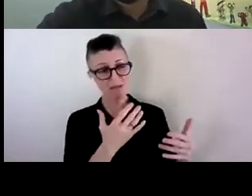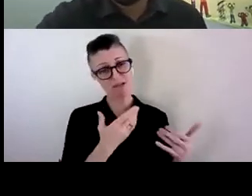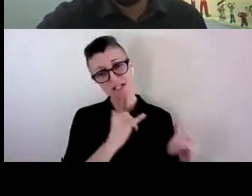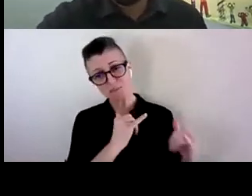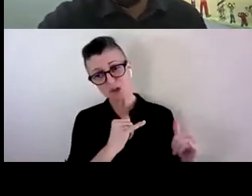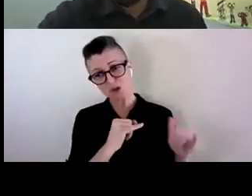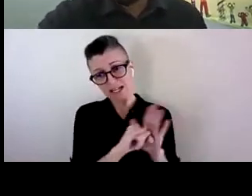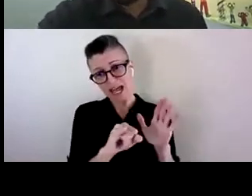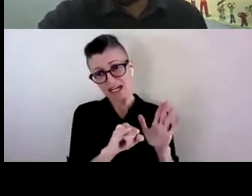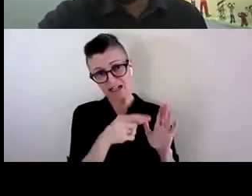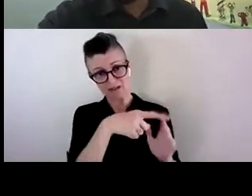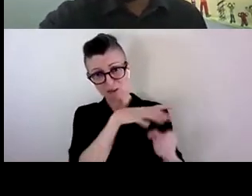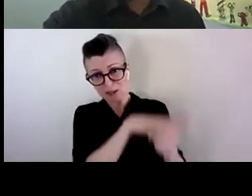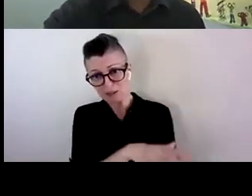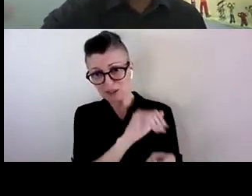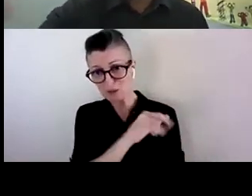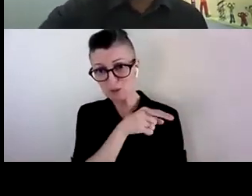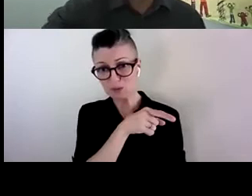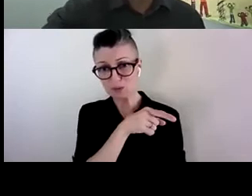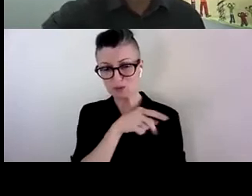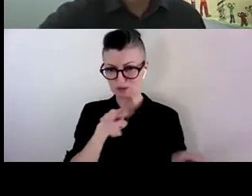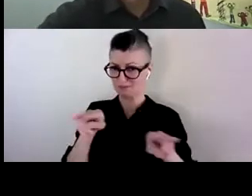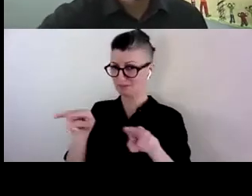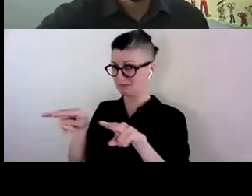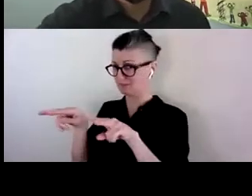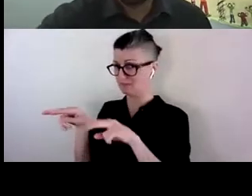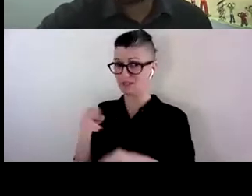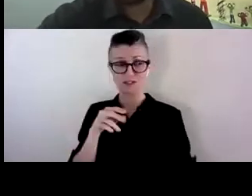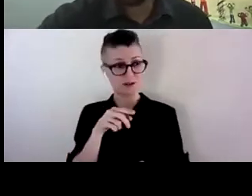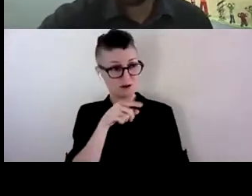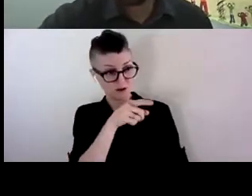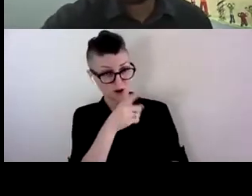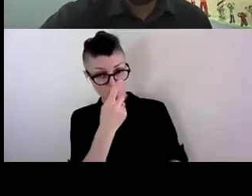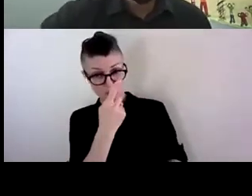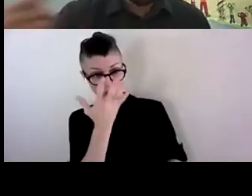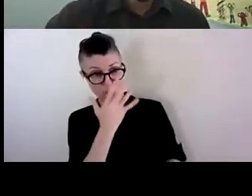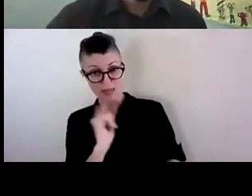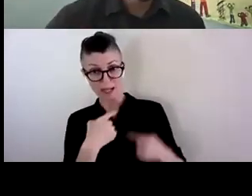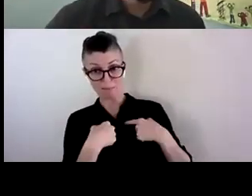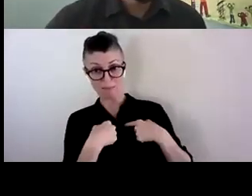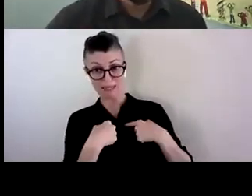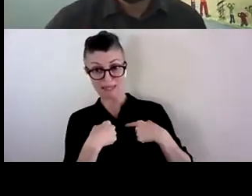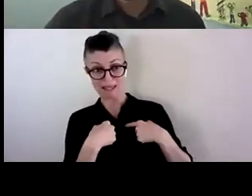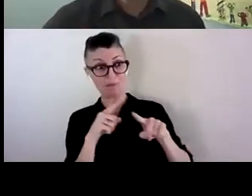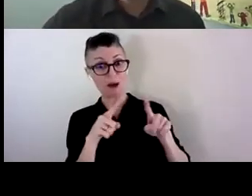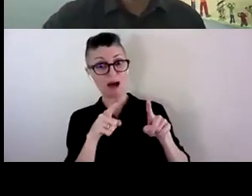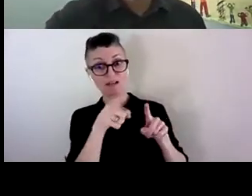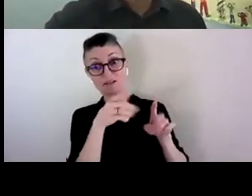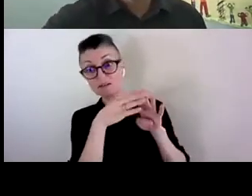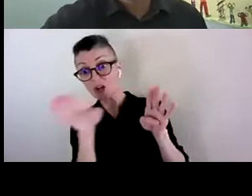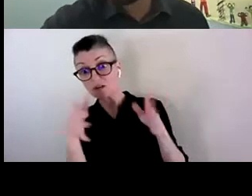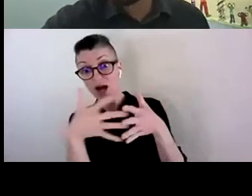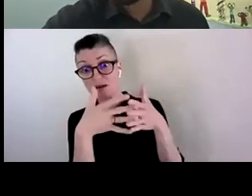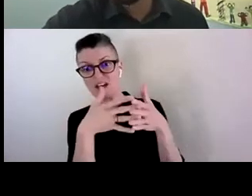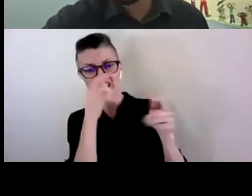with. So if we see someone who look like us treated badly, that vicarious oppression affects